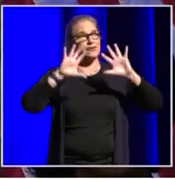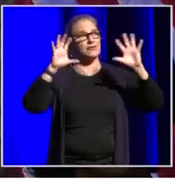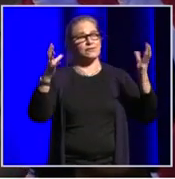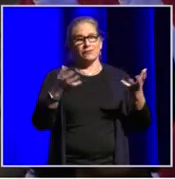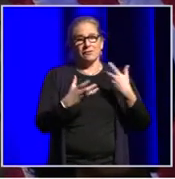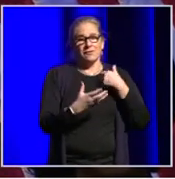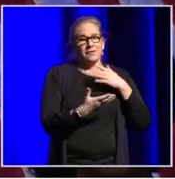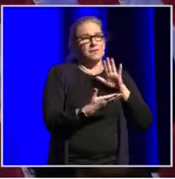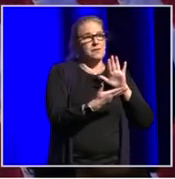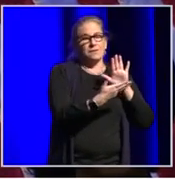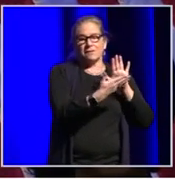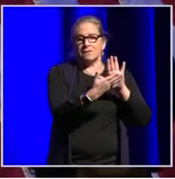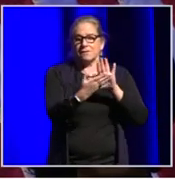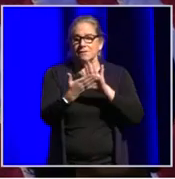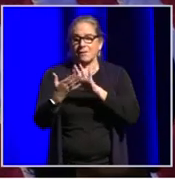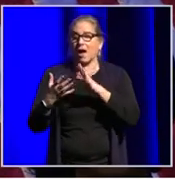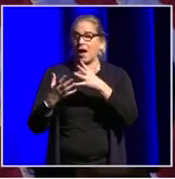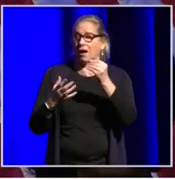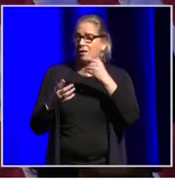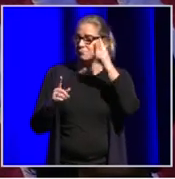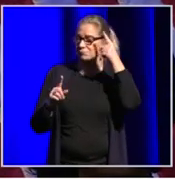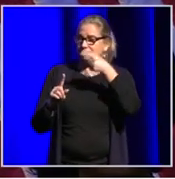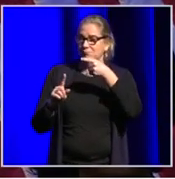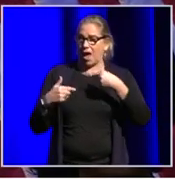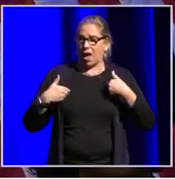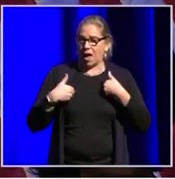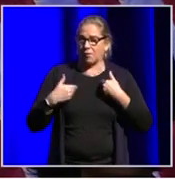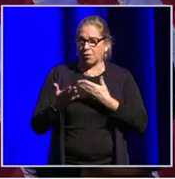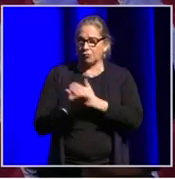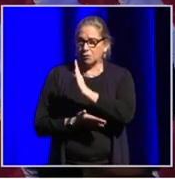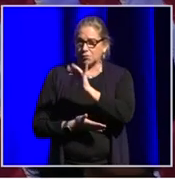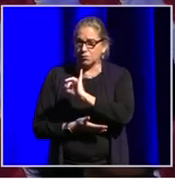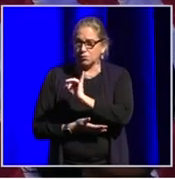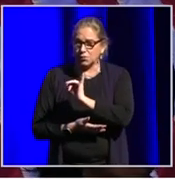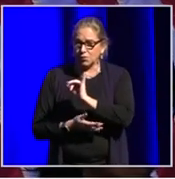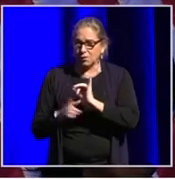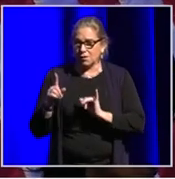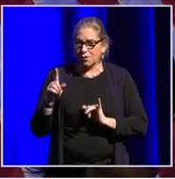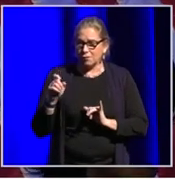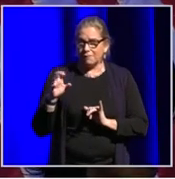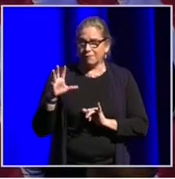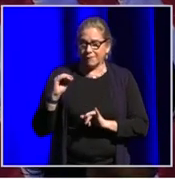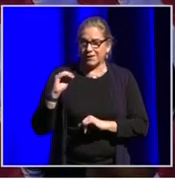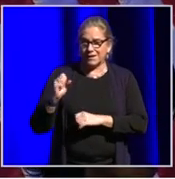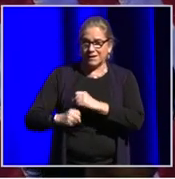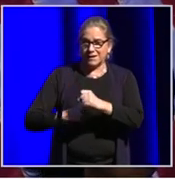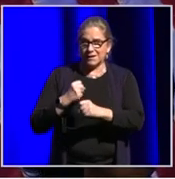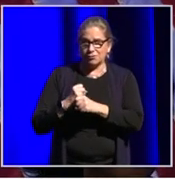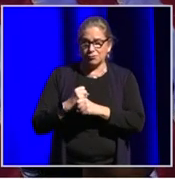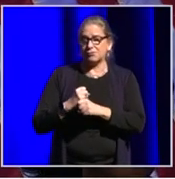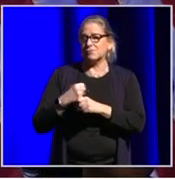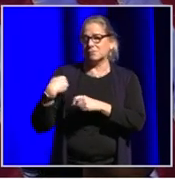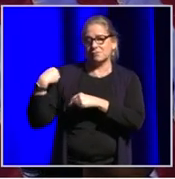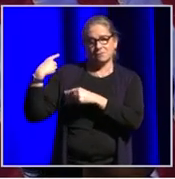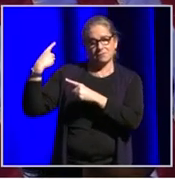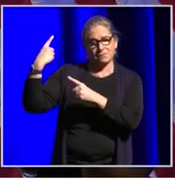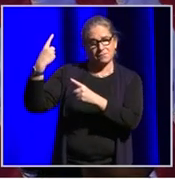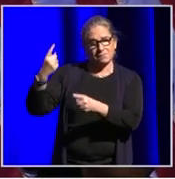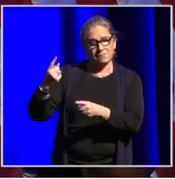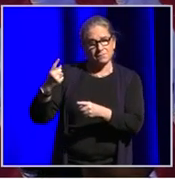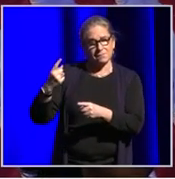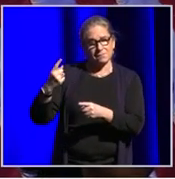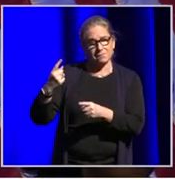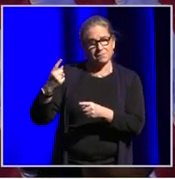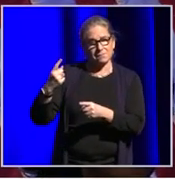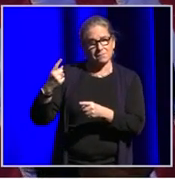150 years ago, the great abolitionist Senator Charles Sumner, in a different time when it was a good thing that radical Republicans